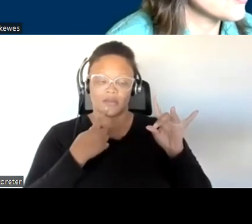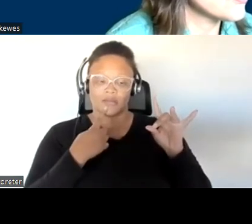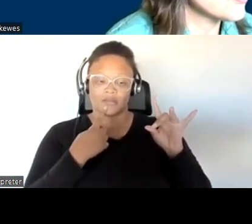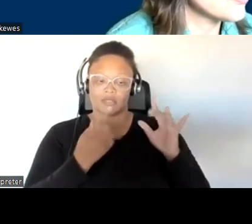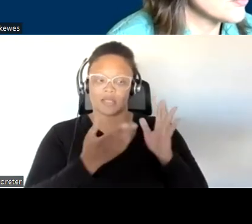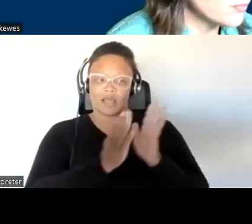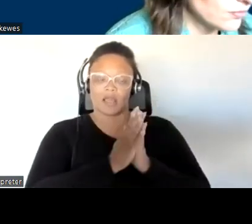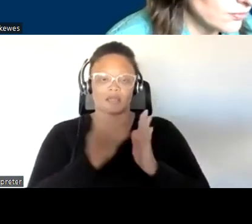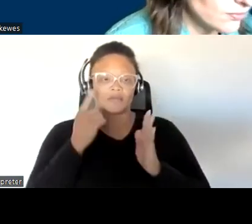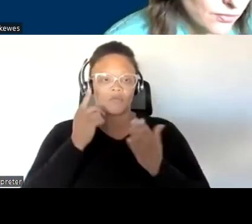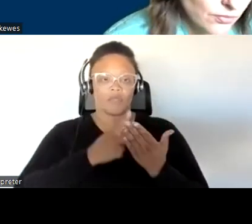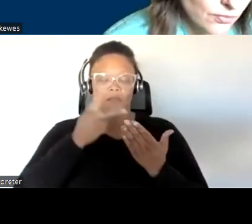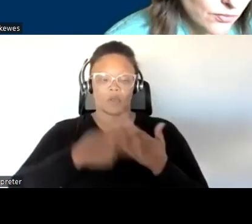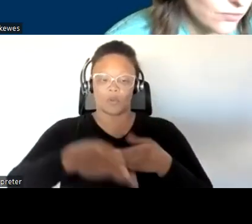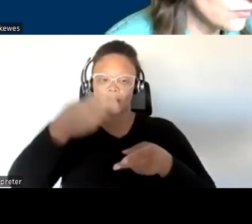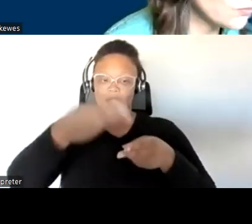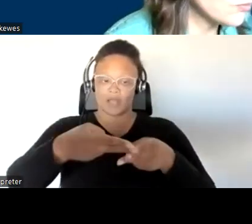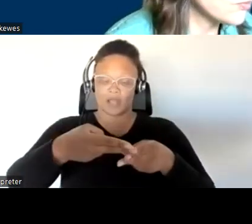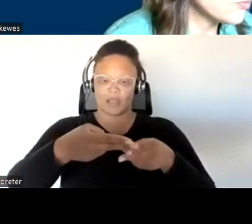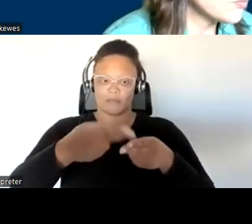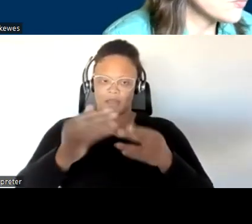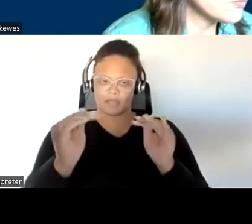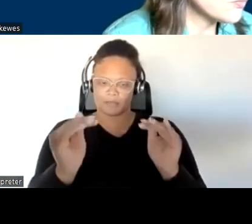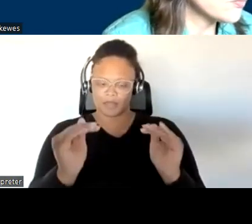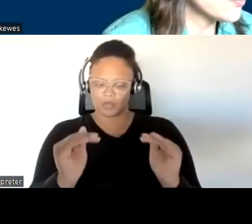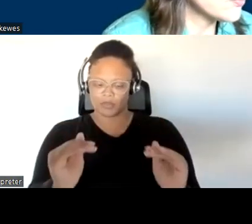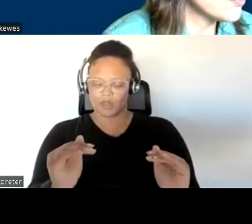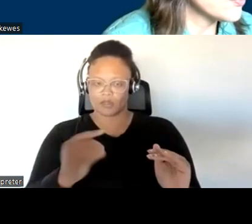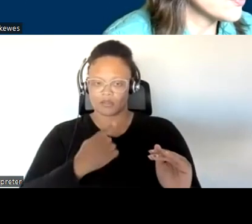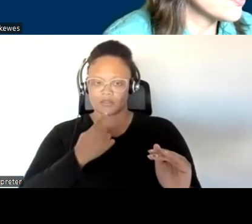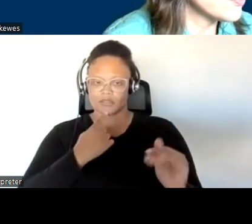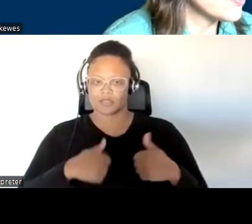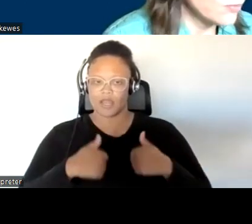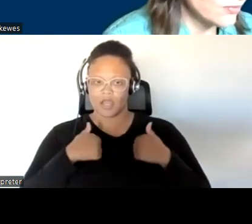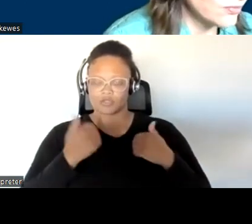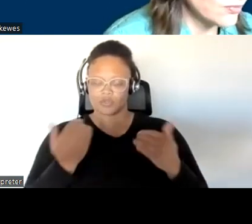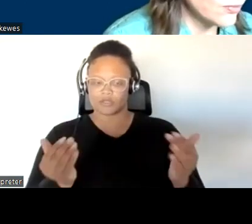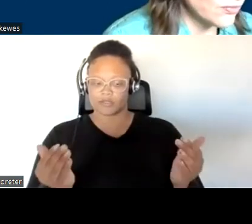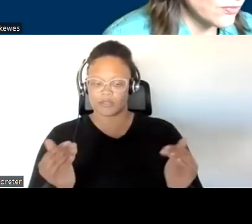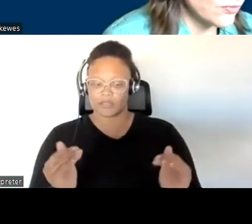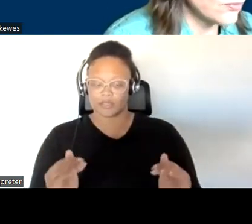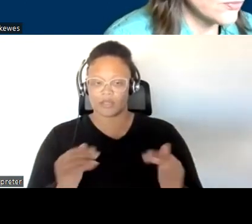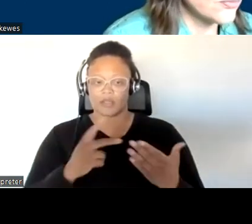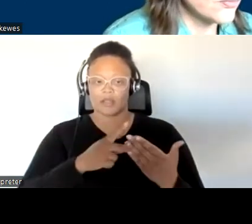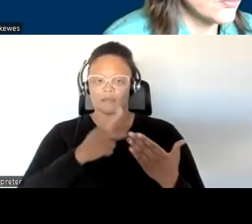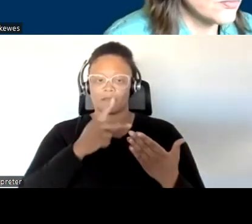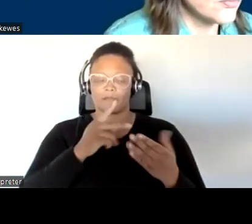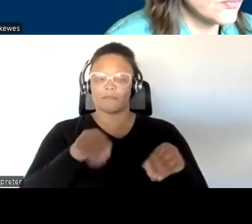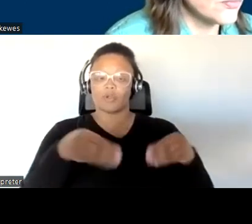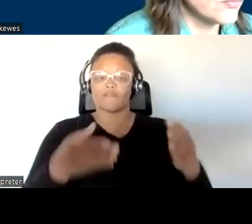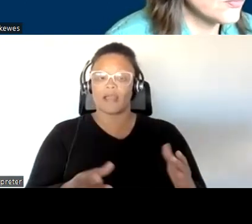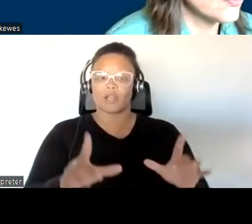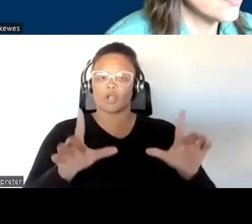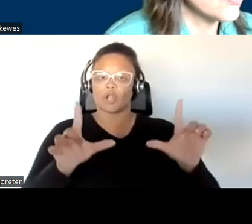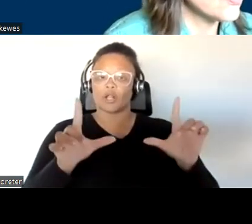the program's name, and then on the bottom it says the address, and then it asks provider legal business name. Would those two